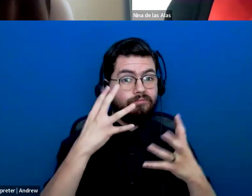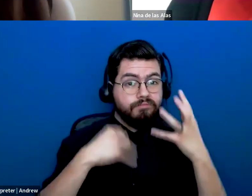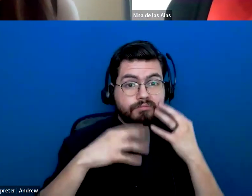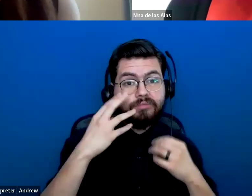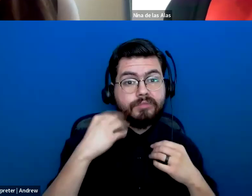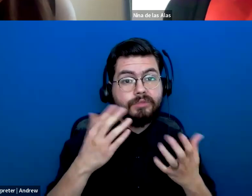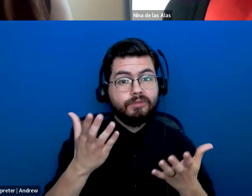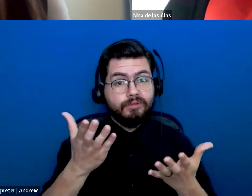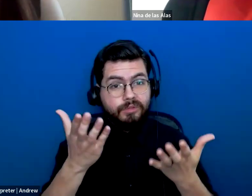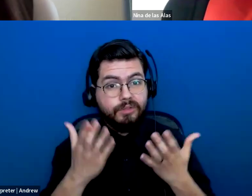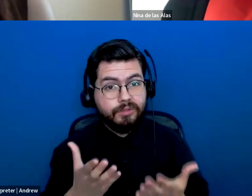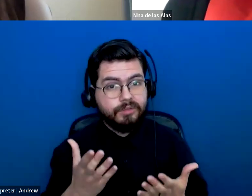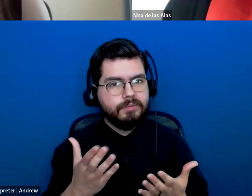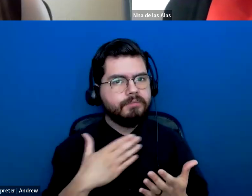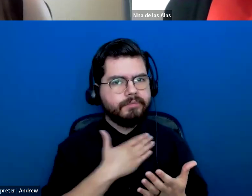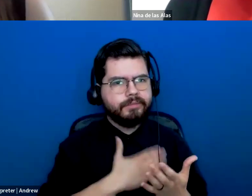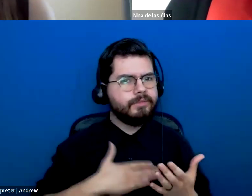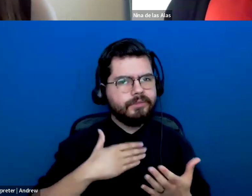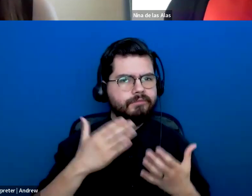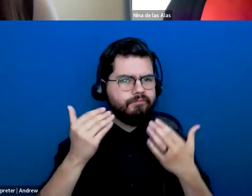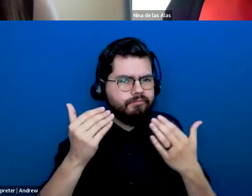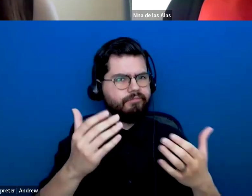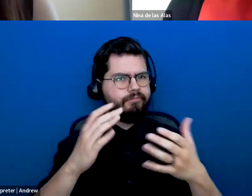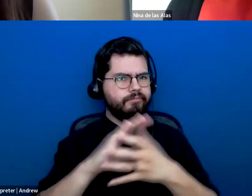and share. Yeah. Okay.